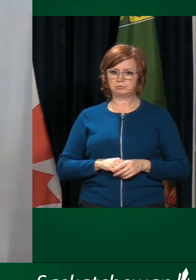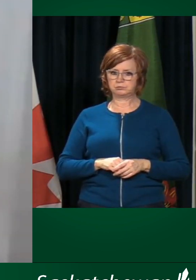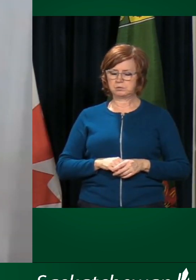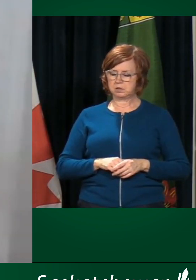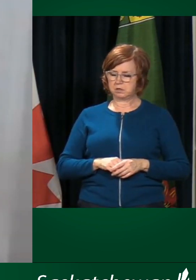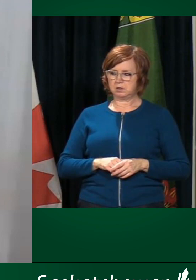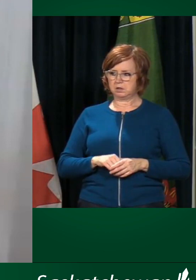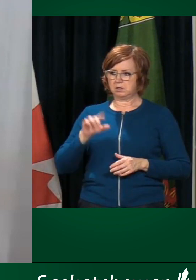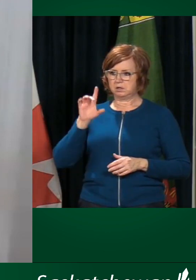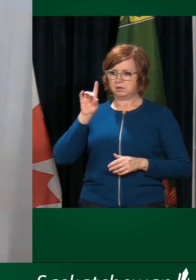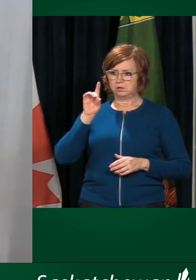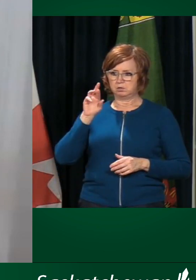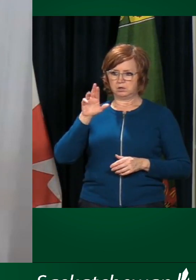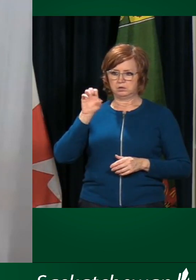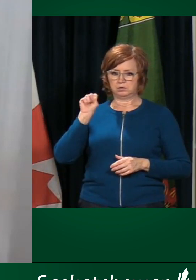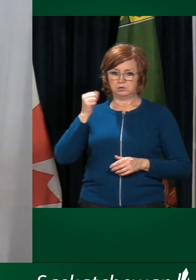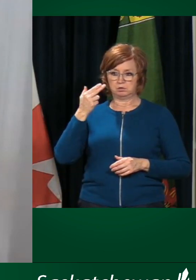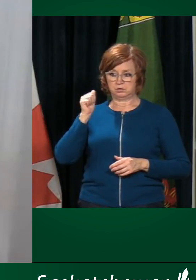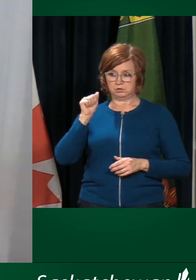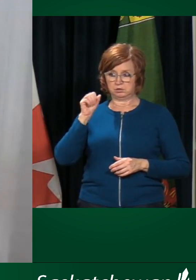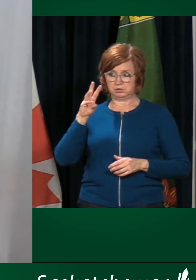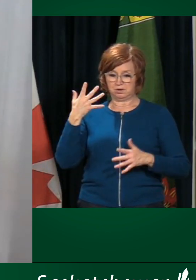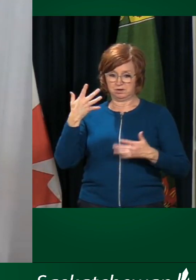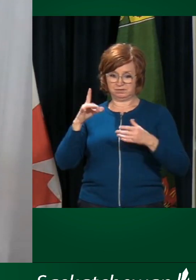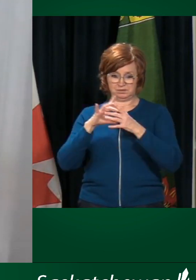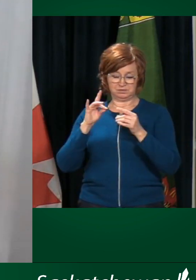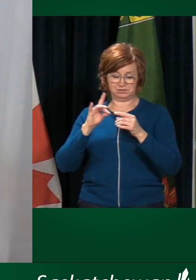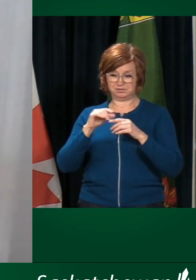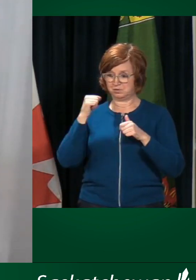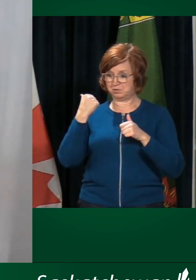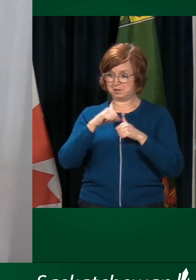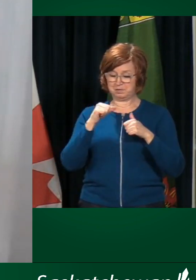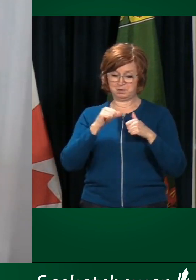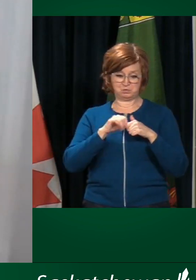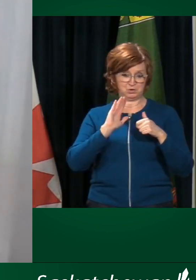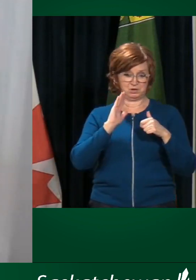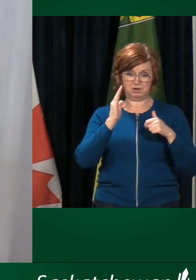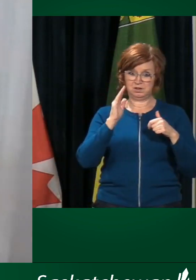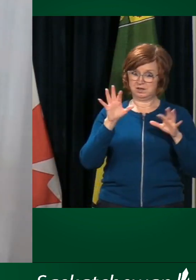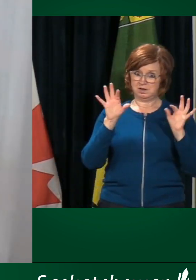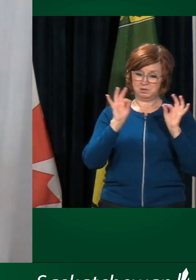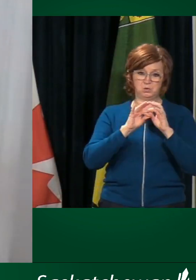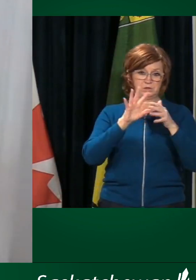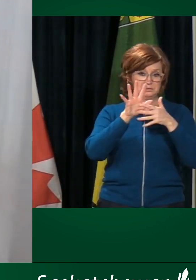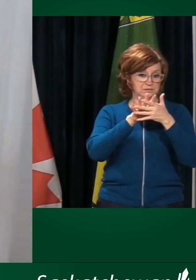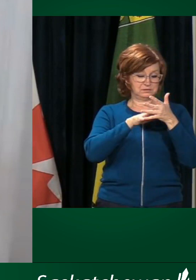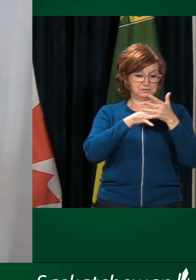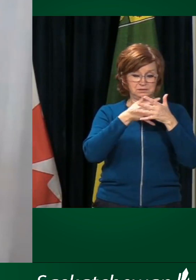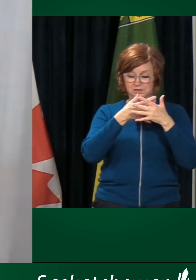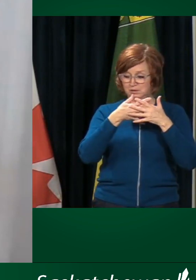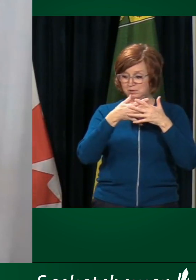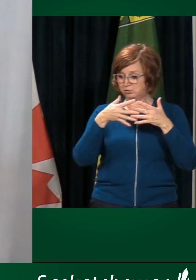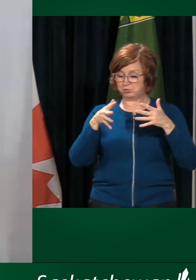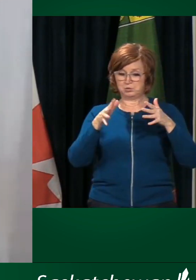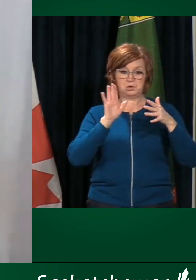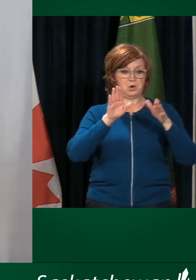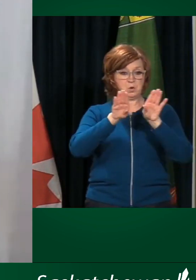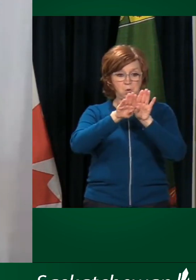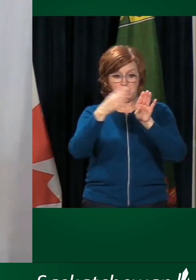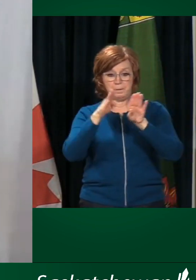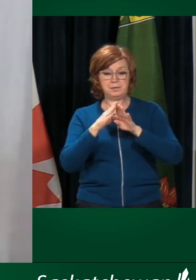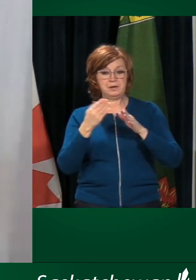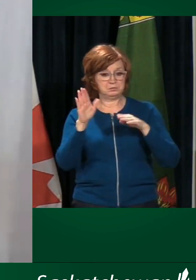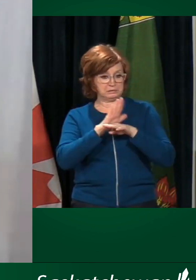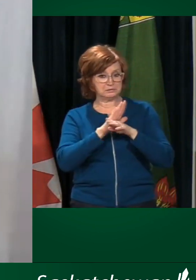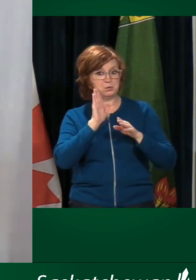really critical that we remember that even with the loosening of the restrictions, there are physical distancing needs to remain in place,